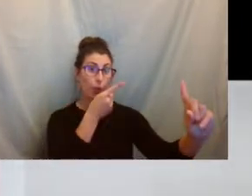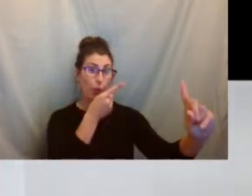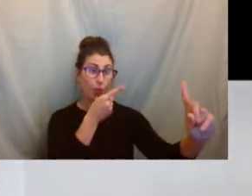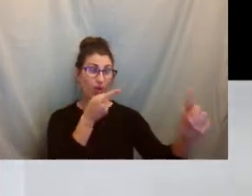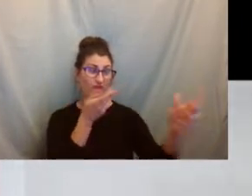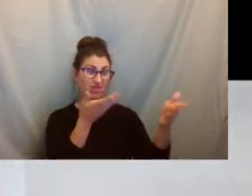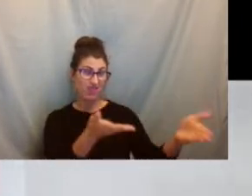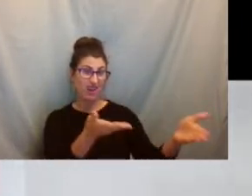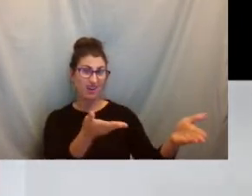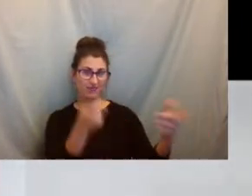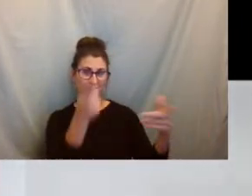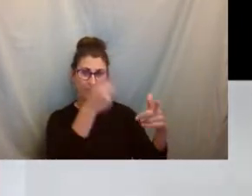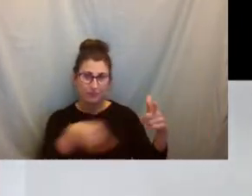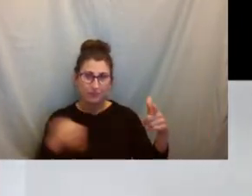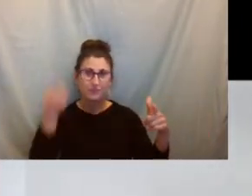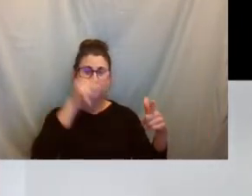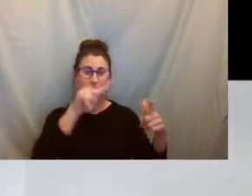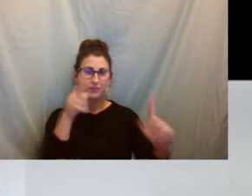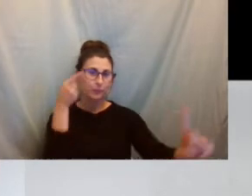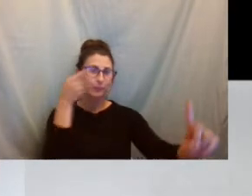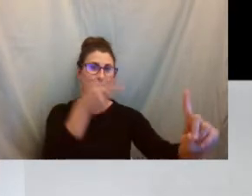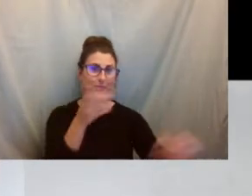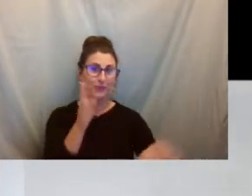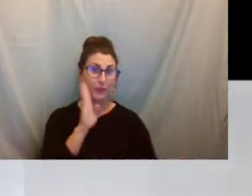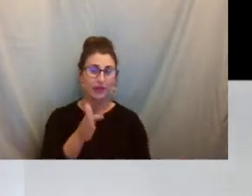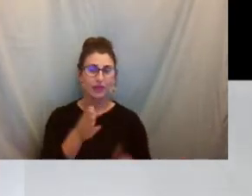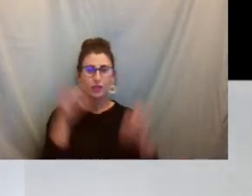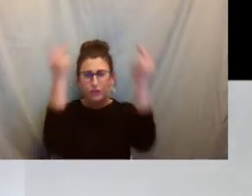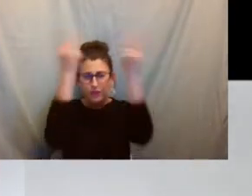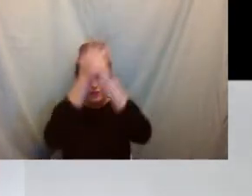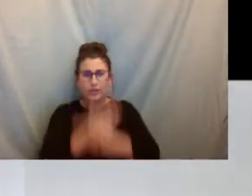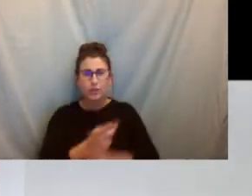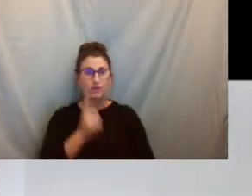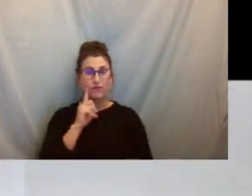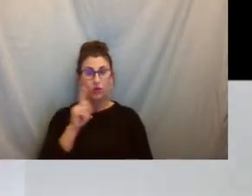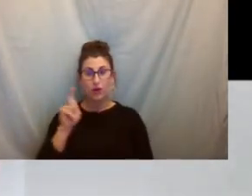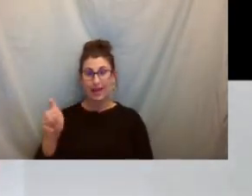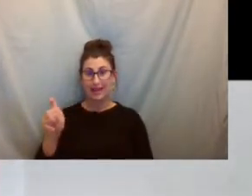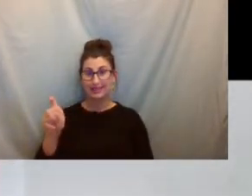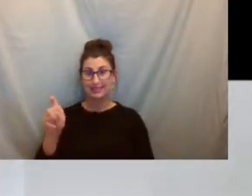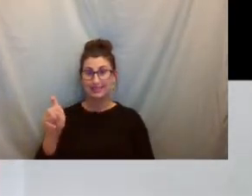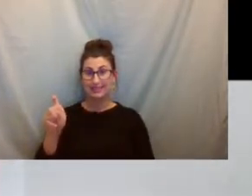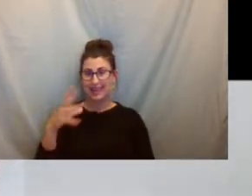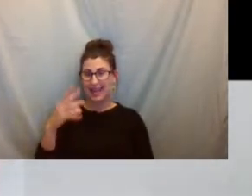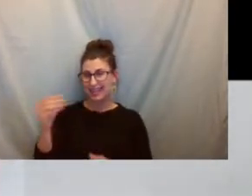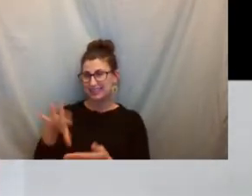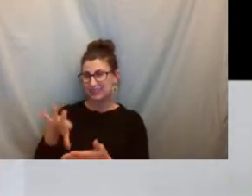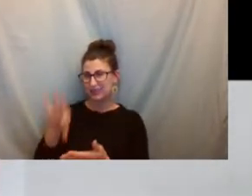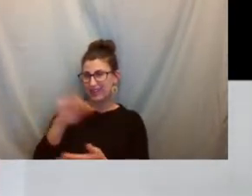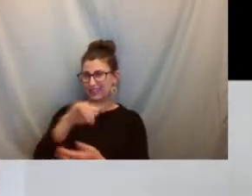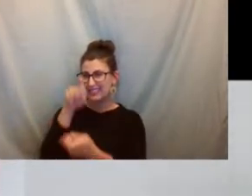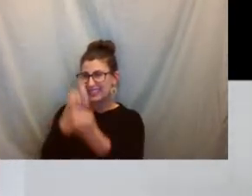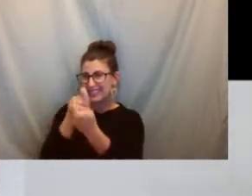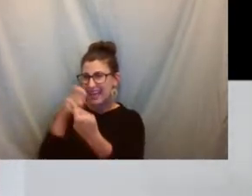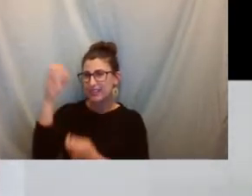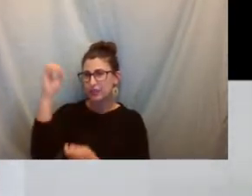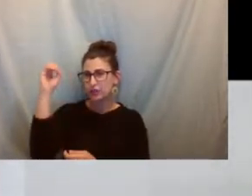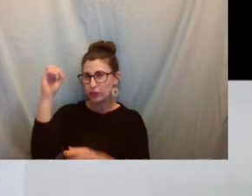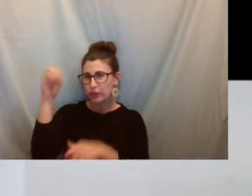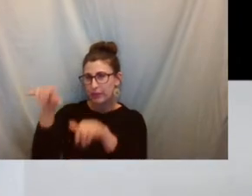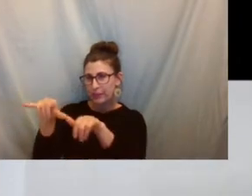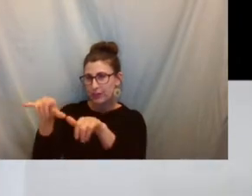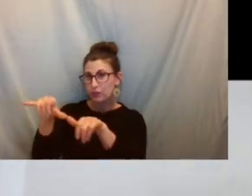right, this is our goal right here, to get to this and to solve for x and to find the exact degree